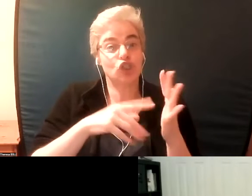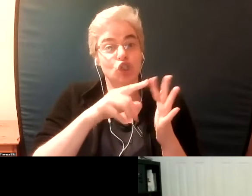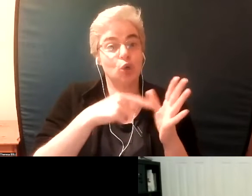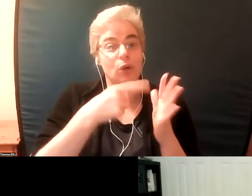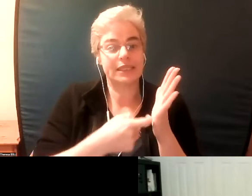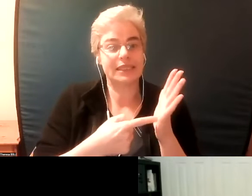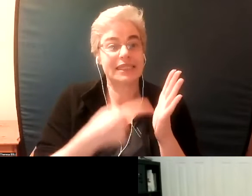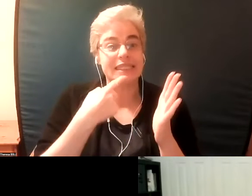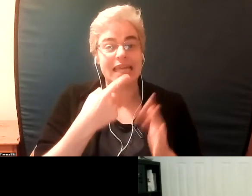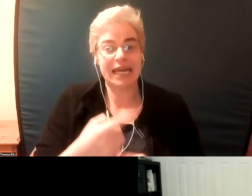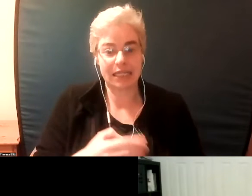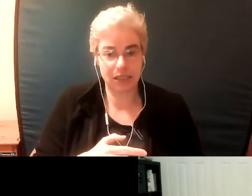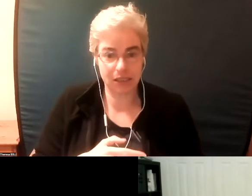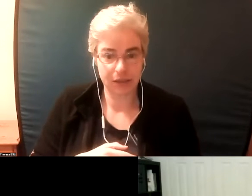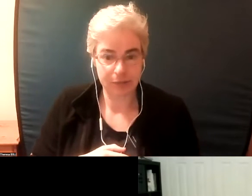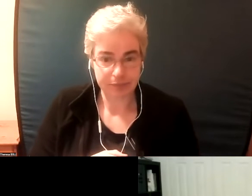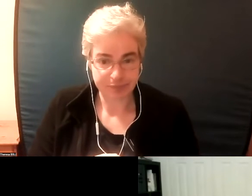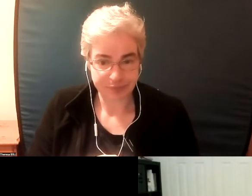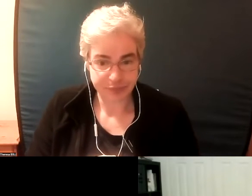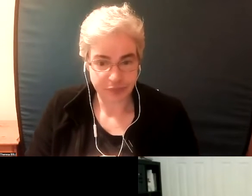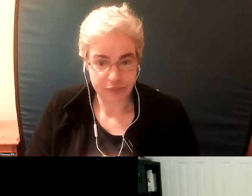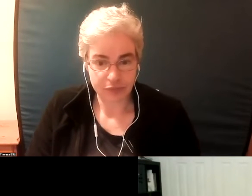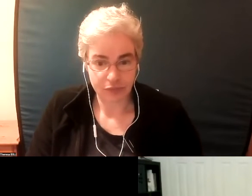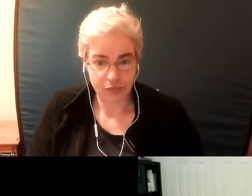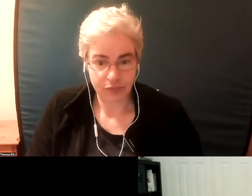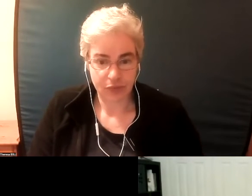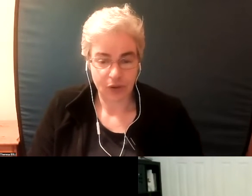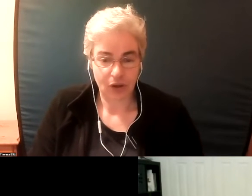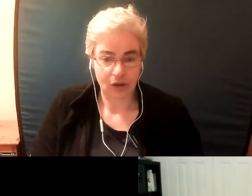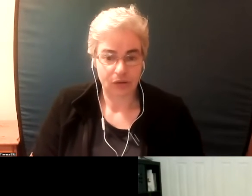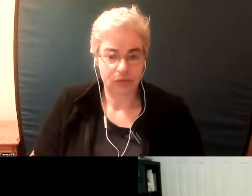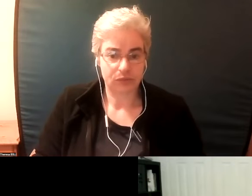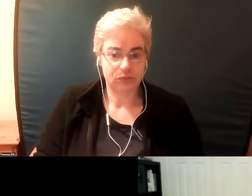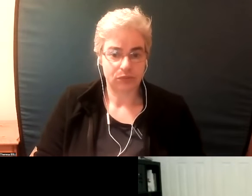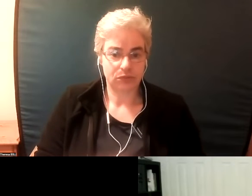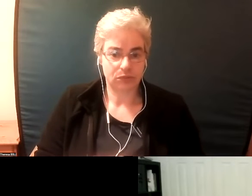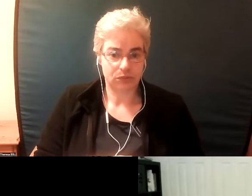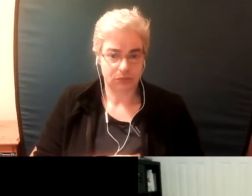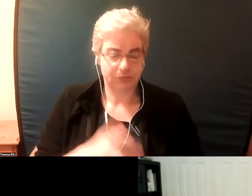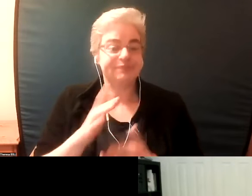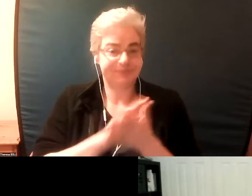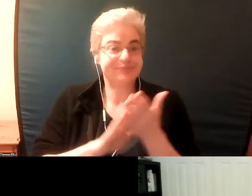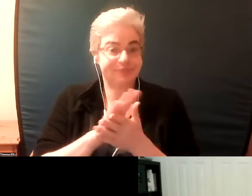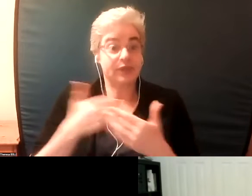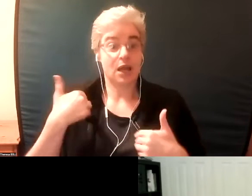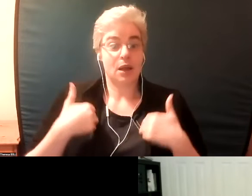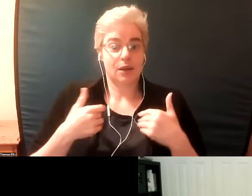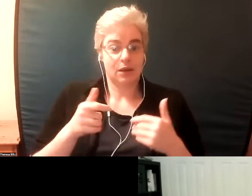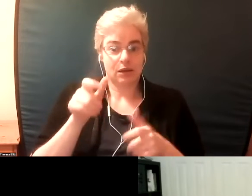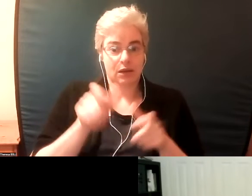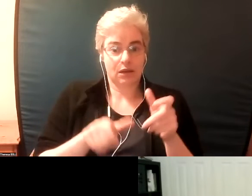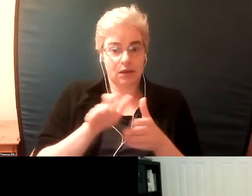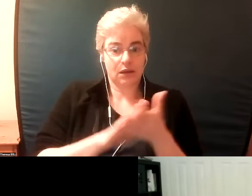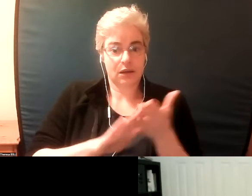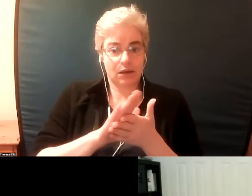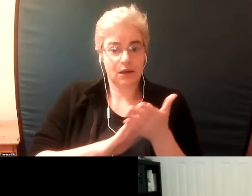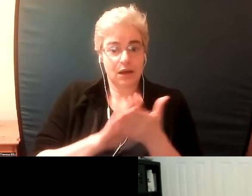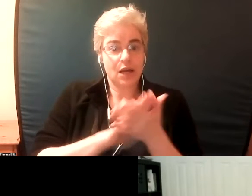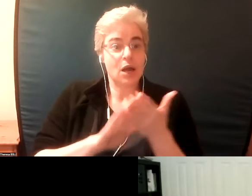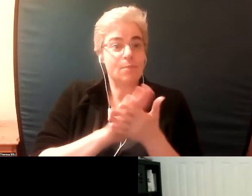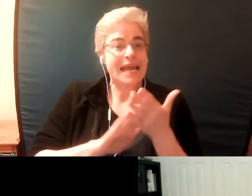braking distances on every racing track in the world, and because he was so driven. Sorry, that's not meant to be a